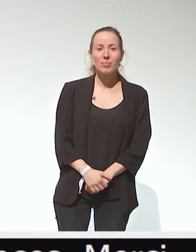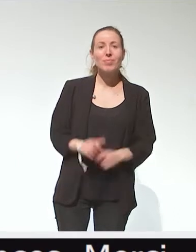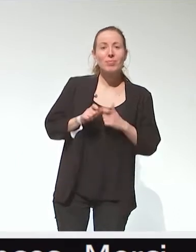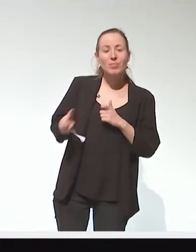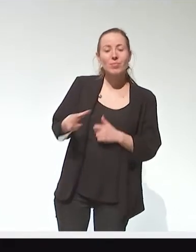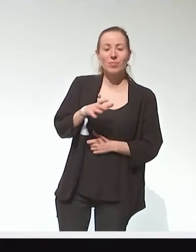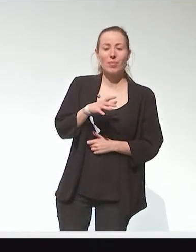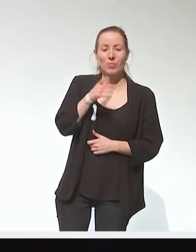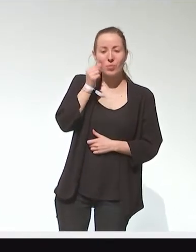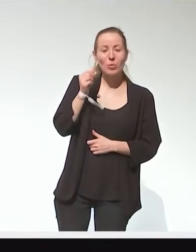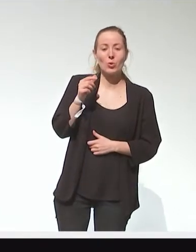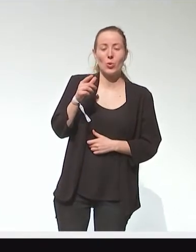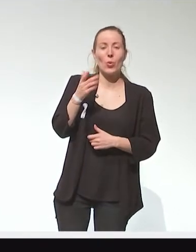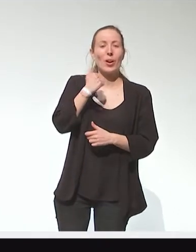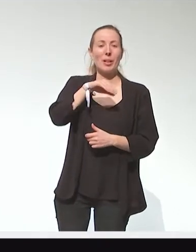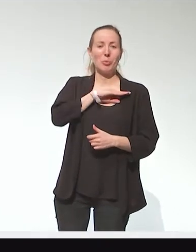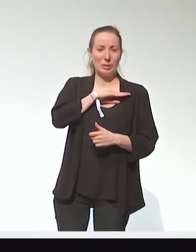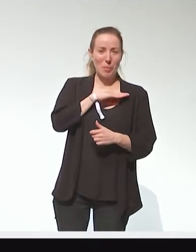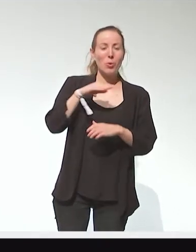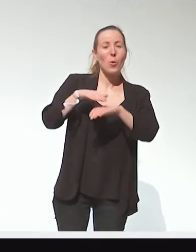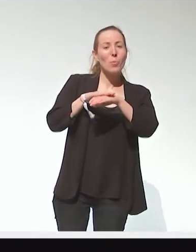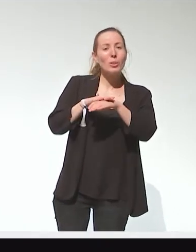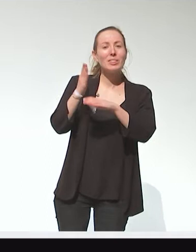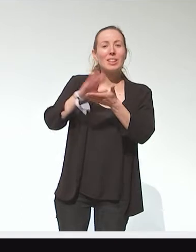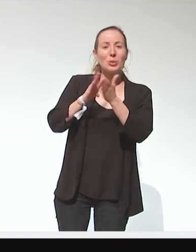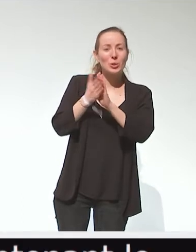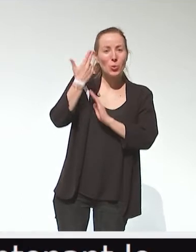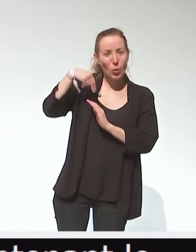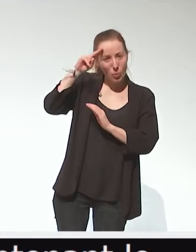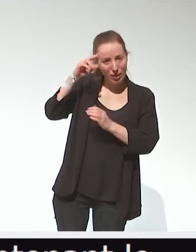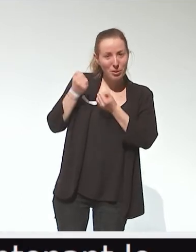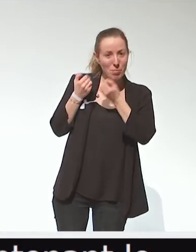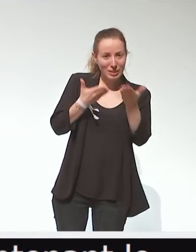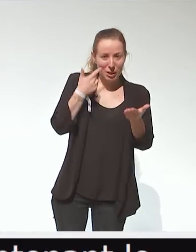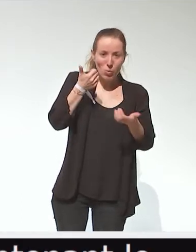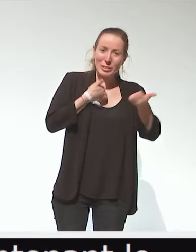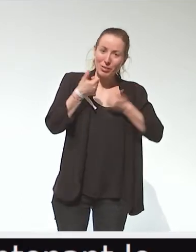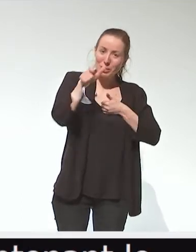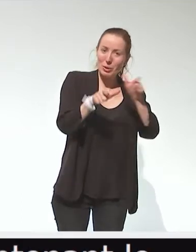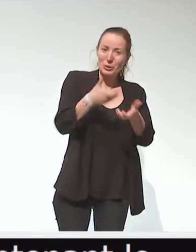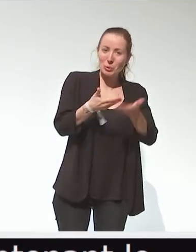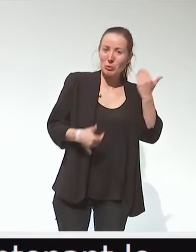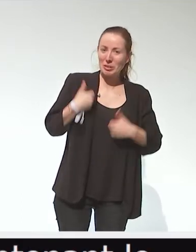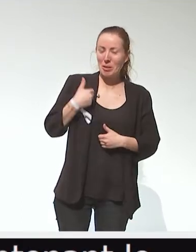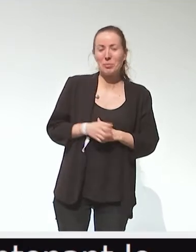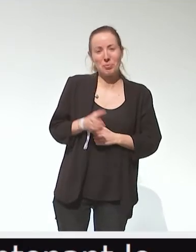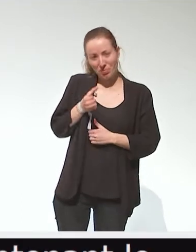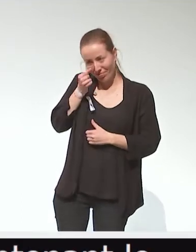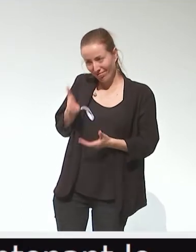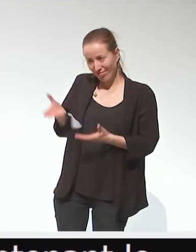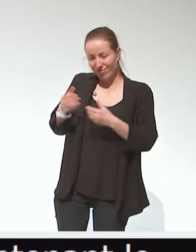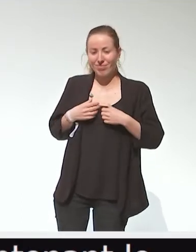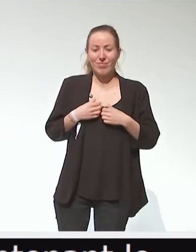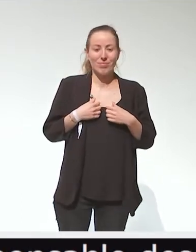Now has come the time to listen to Tsuma Bial, who is in charge